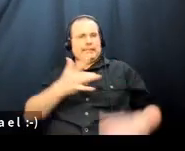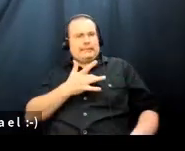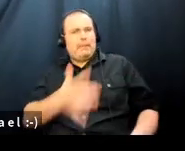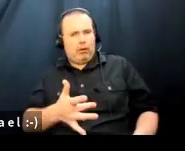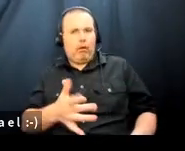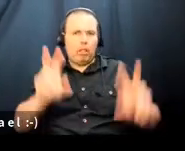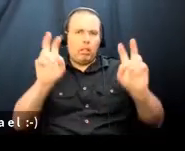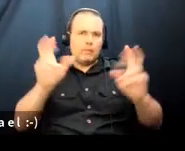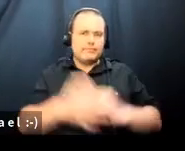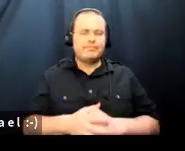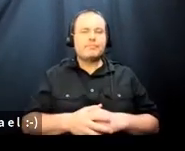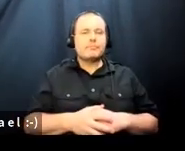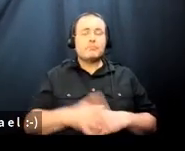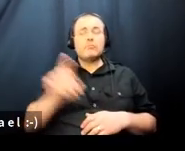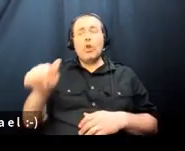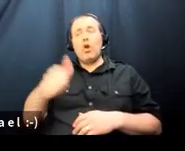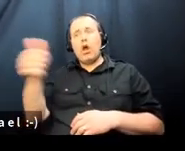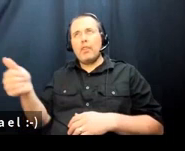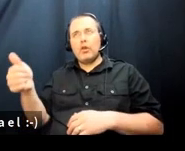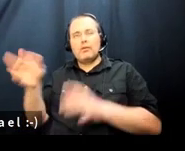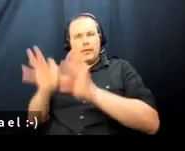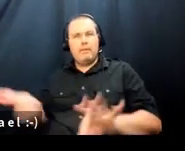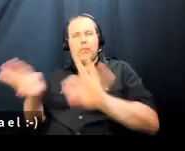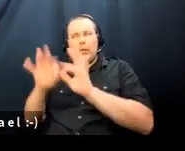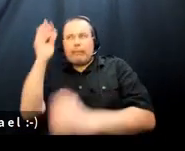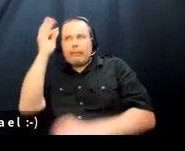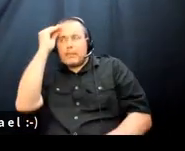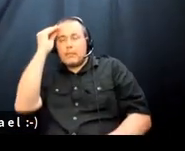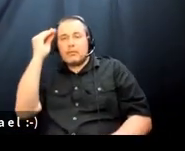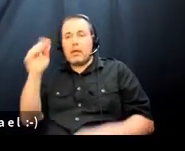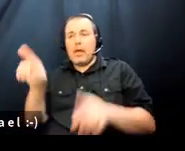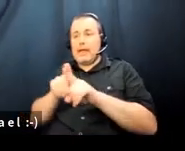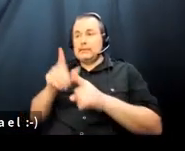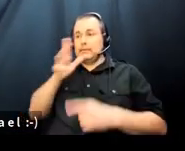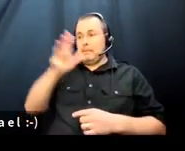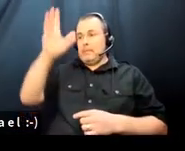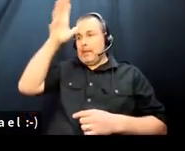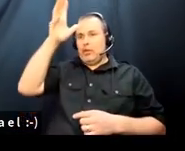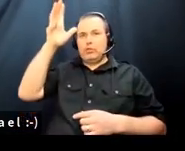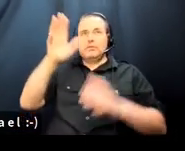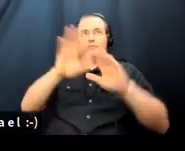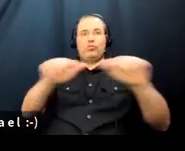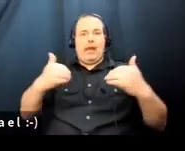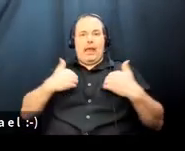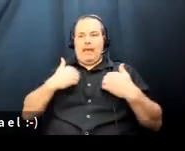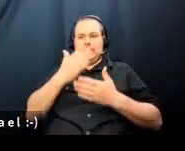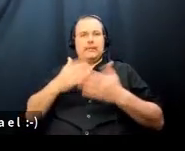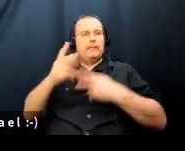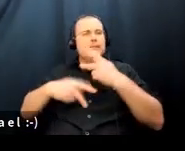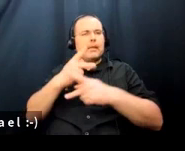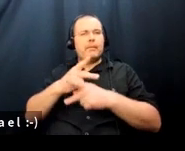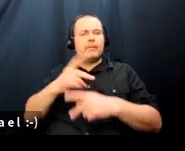Here's the other thing you need to think about as parents of children who have some sort of hearing issue is